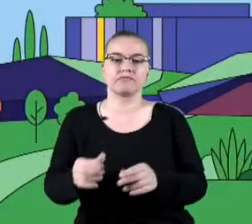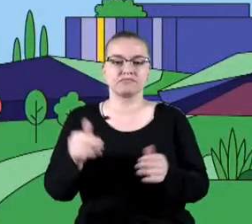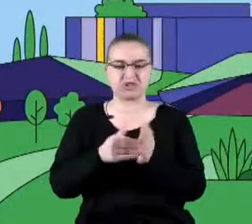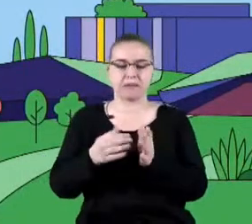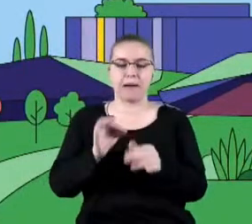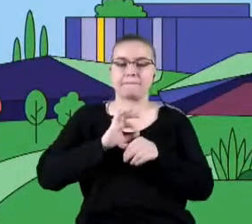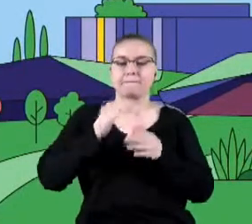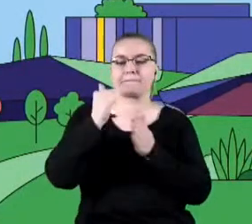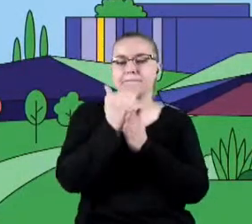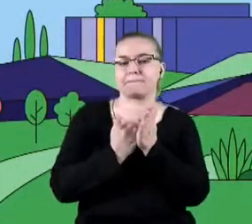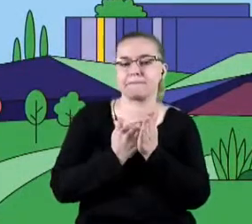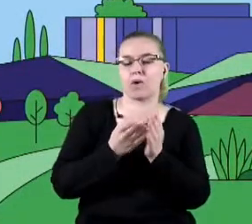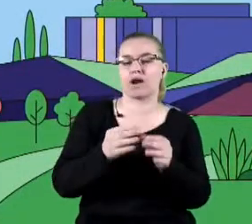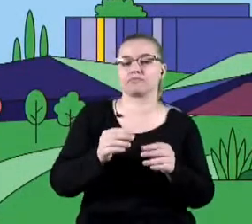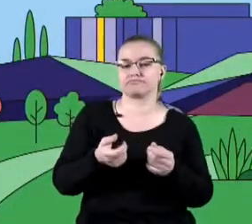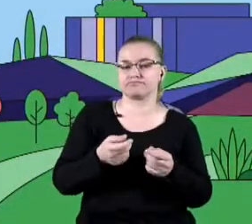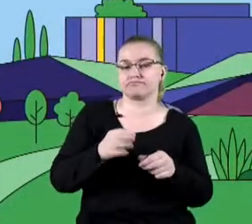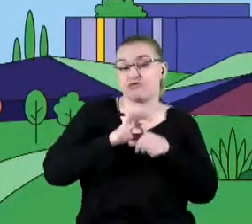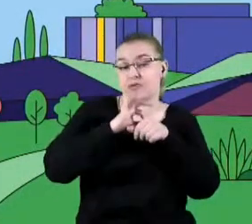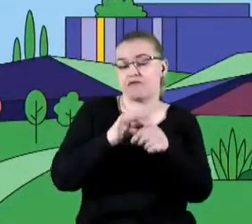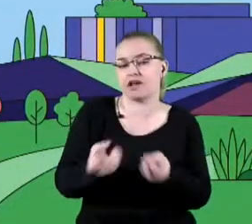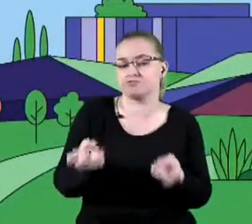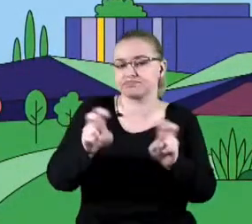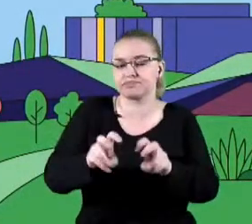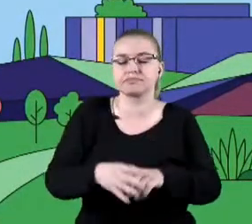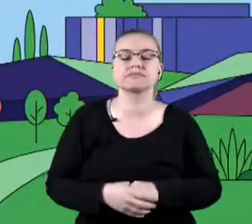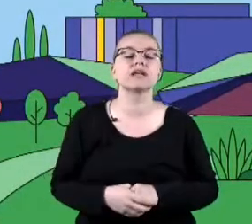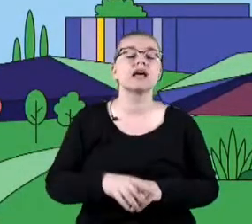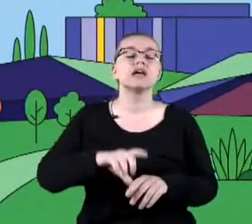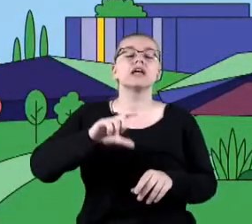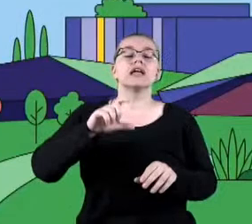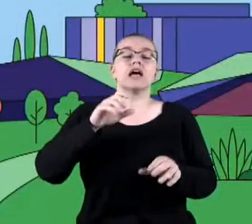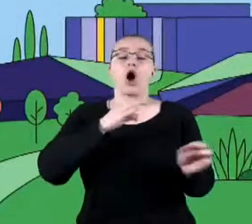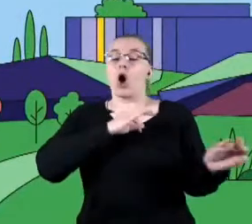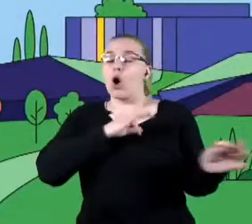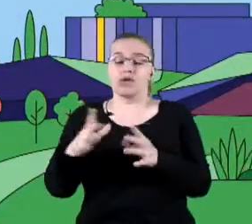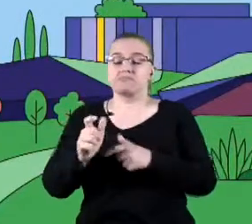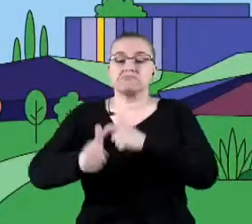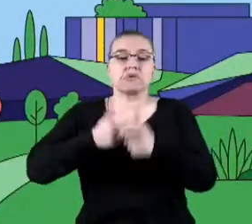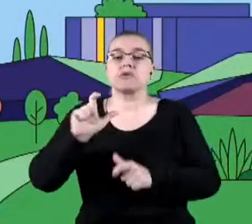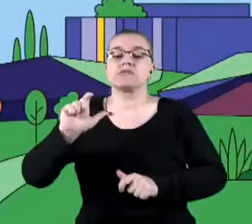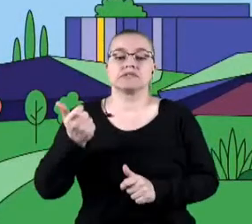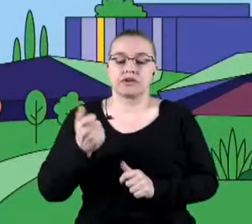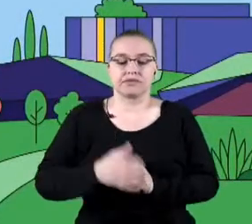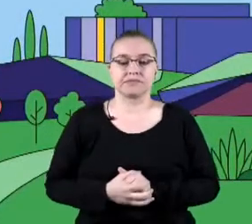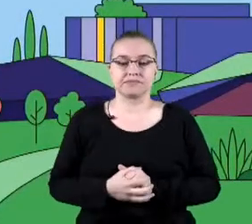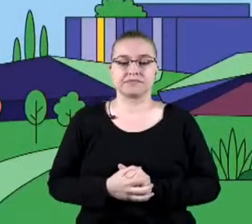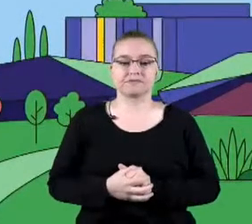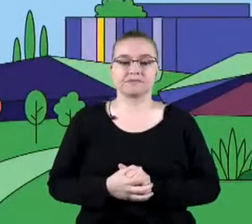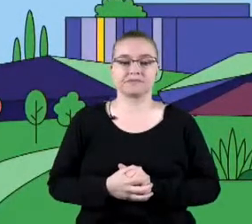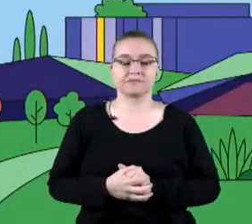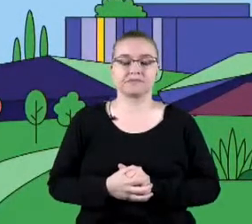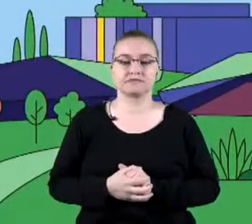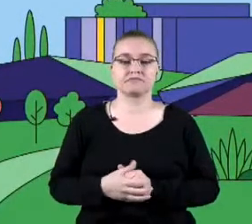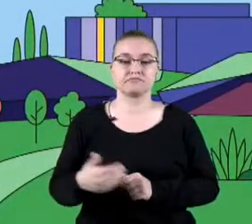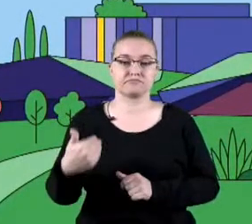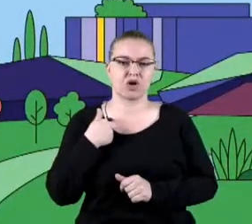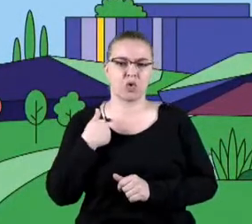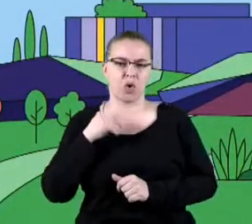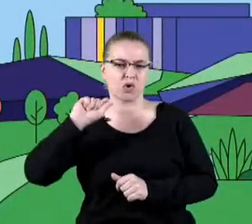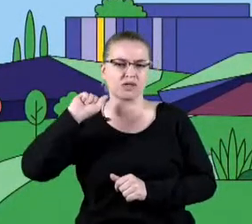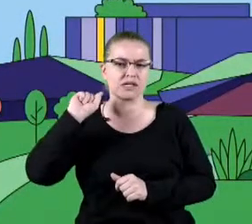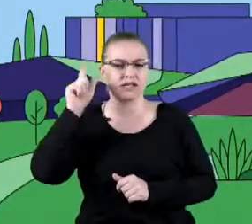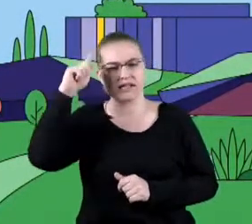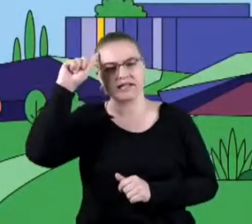immediate things that we did at that time. We call Subang Jaya Command Center, Entrepreneurs and Skill Integrated Platforms. These are